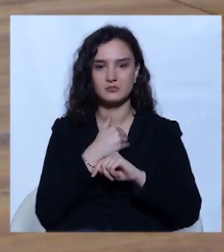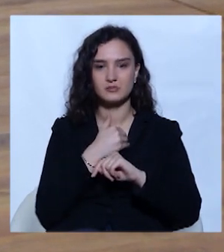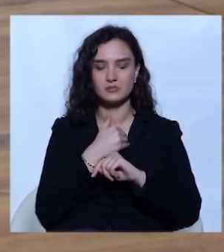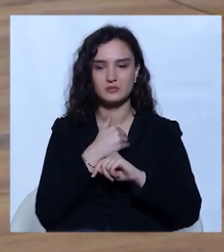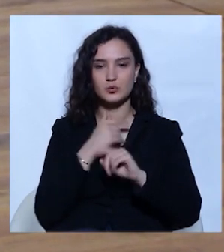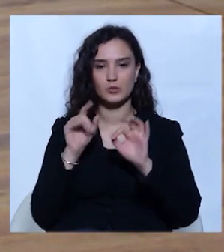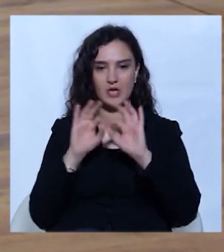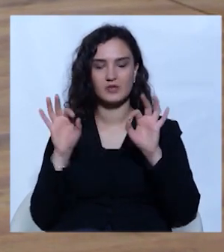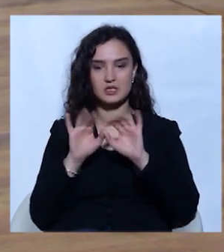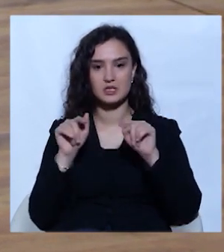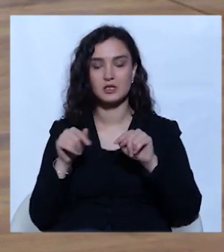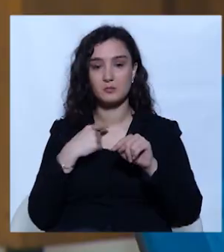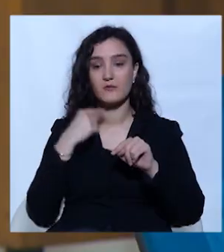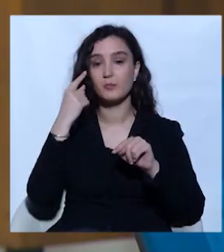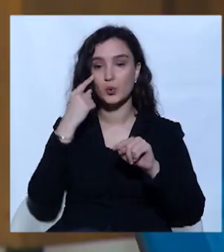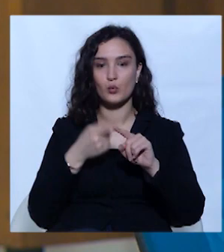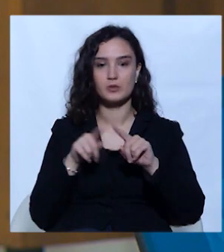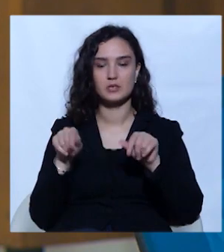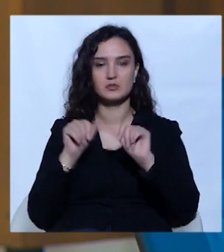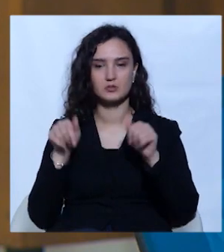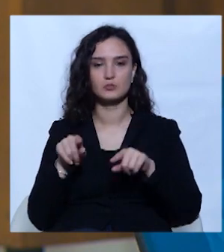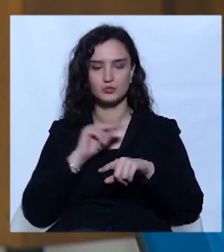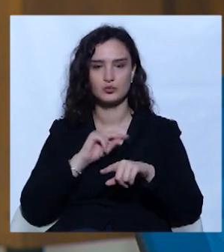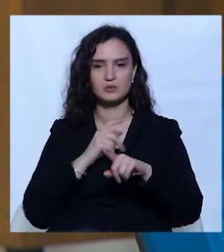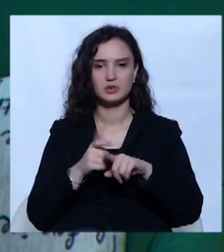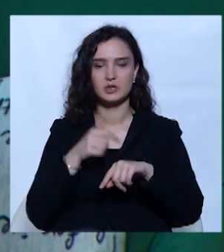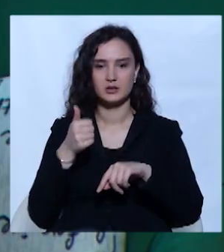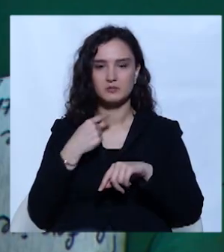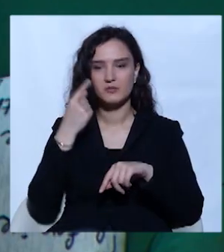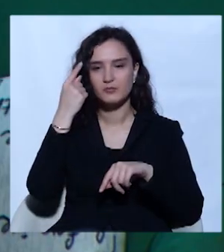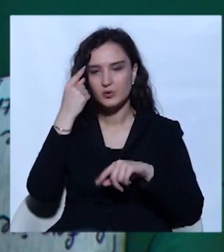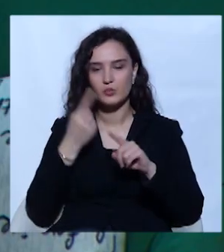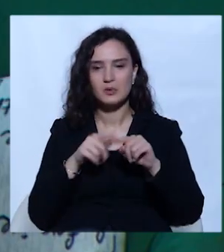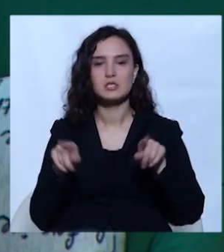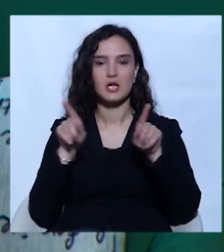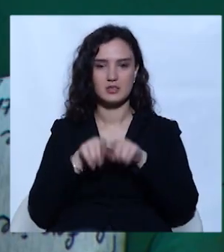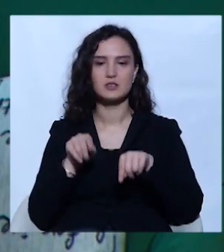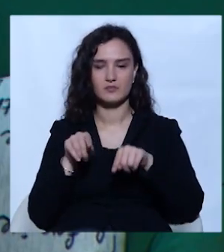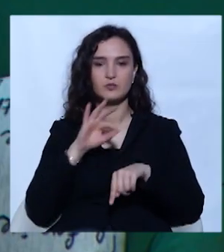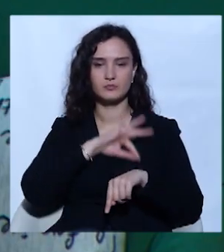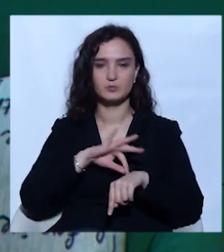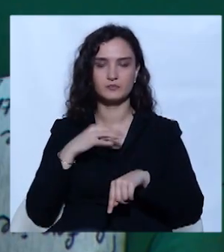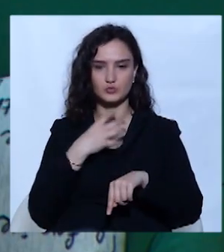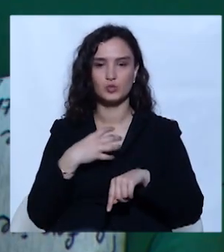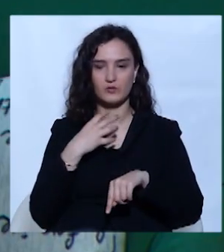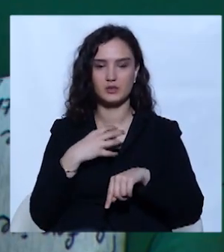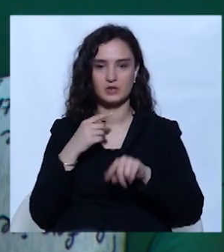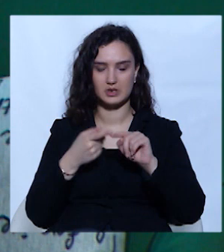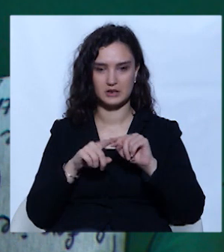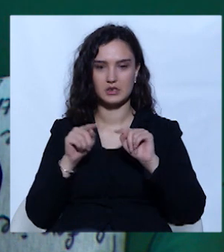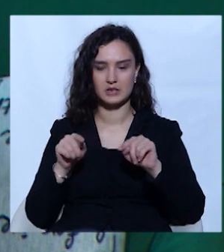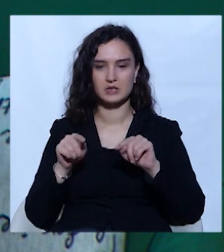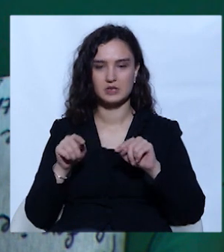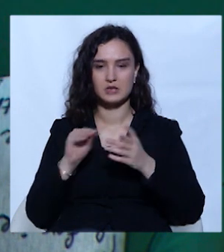to explain today, and I think that this style works really well for that. And I think this is also reflective of something that